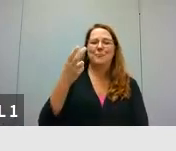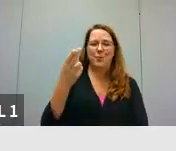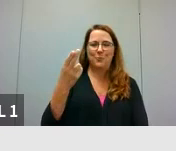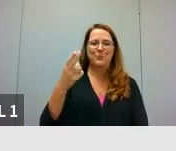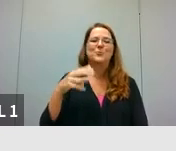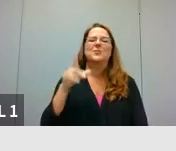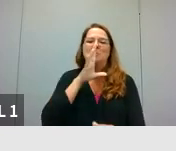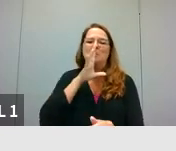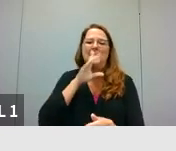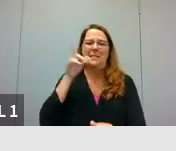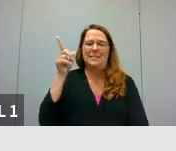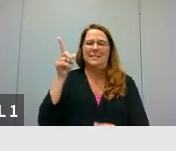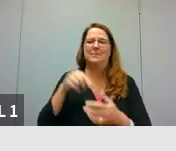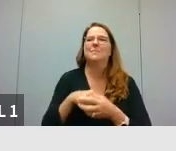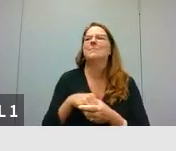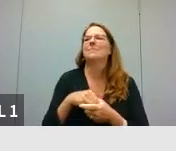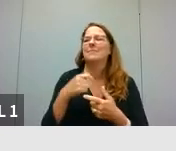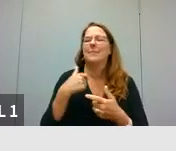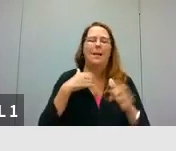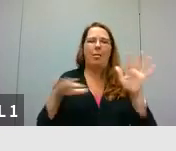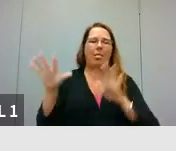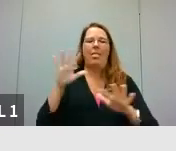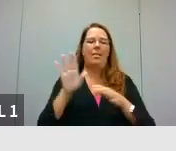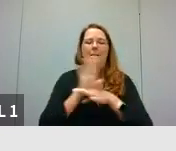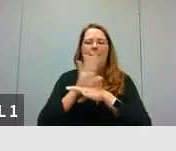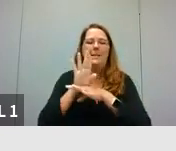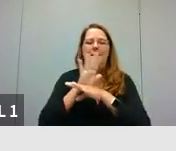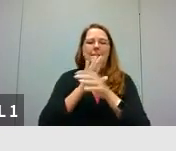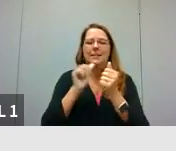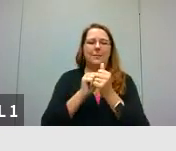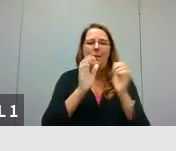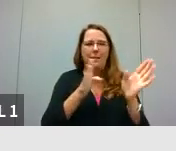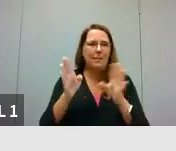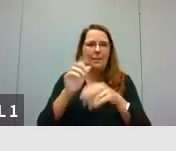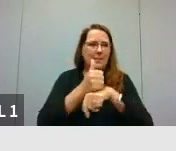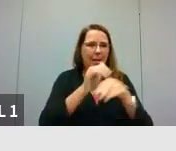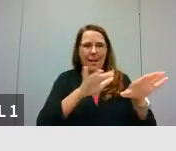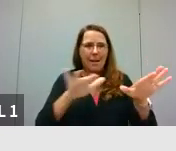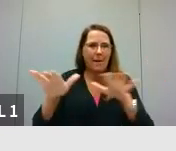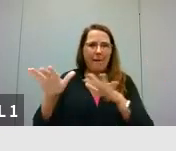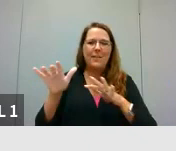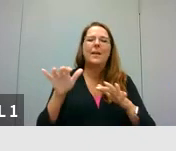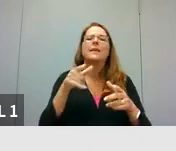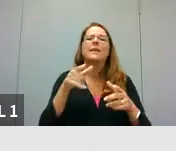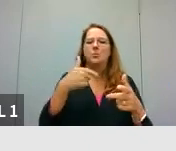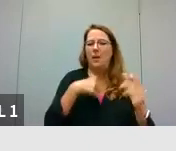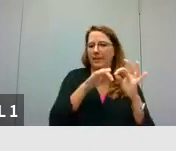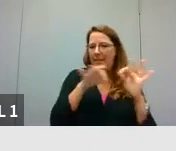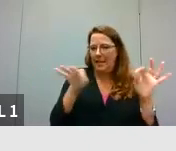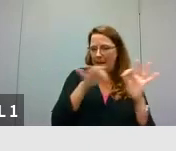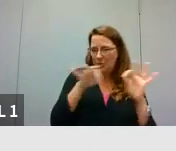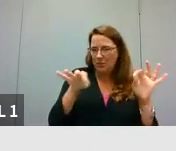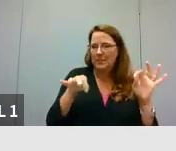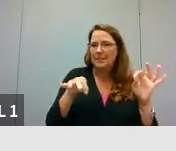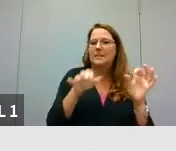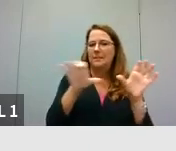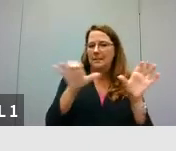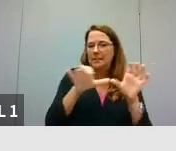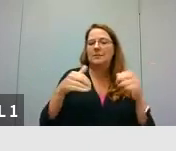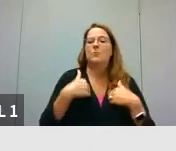all busy with the arrangements this morning. You do have captioning. You do